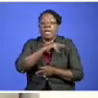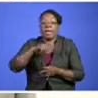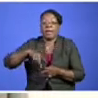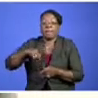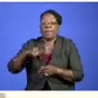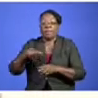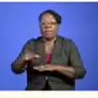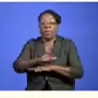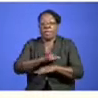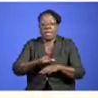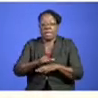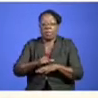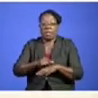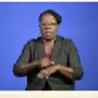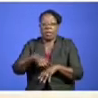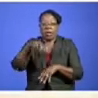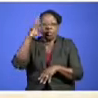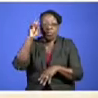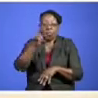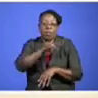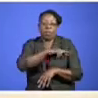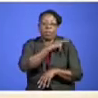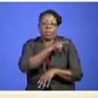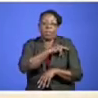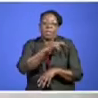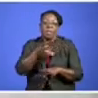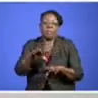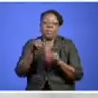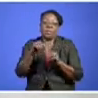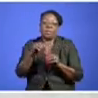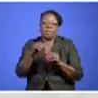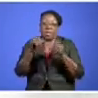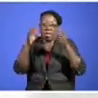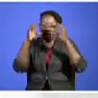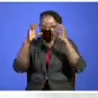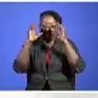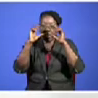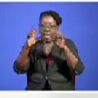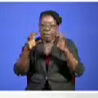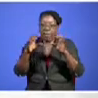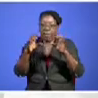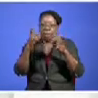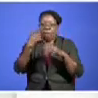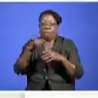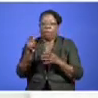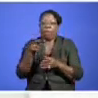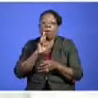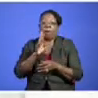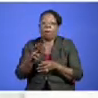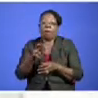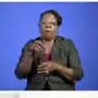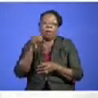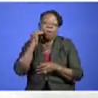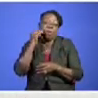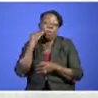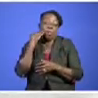area, Ruben Ramming. He purchased a security camber for the victim, hoping to secure her